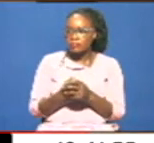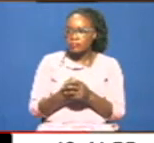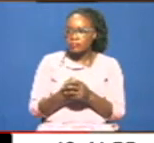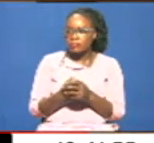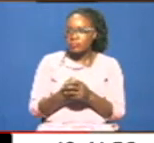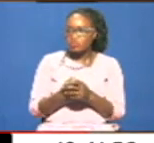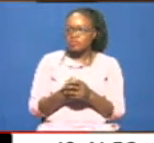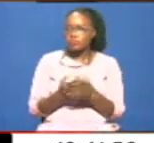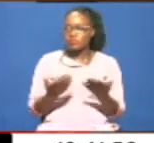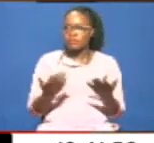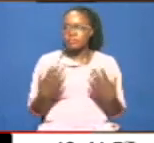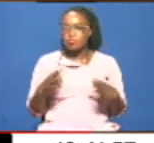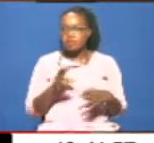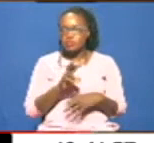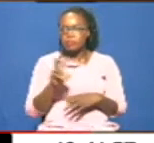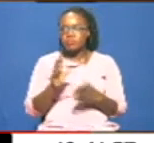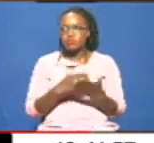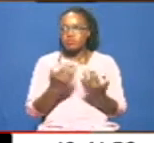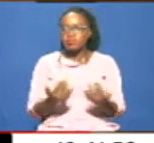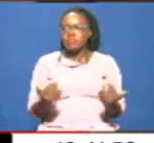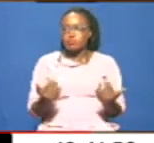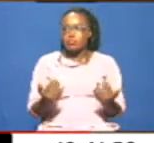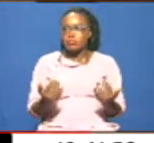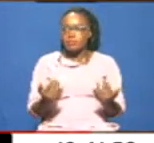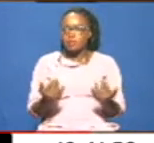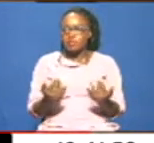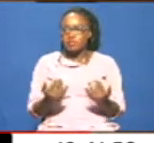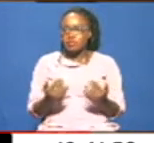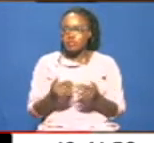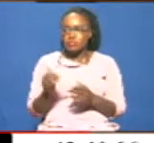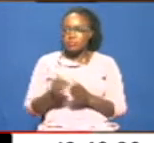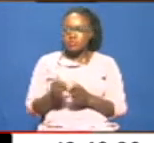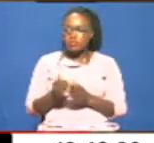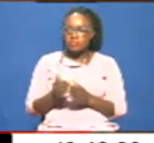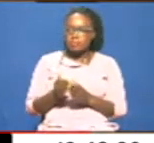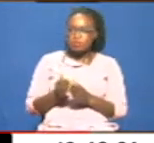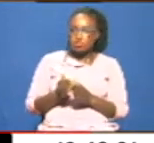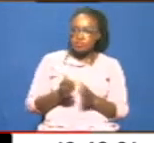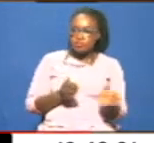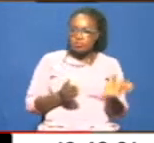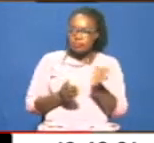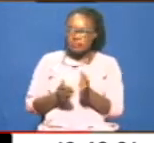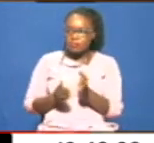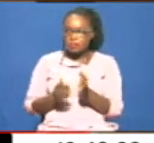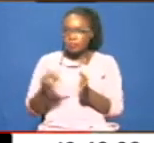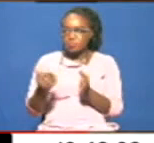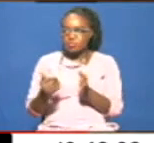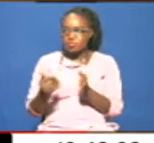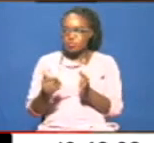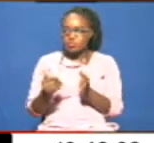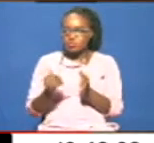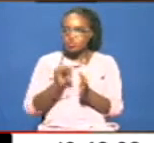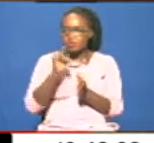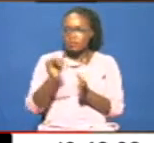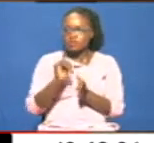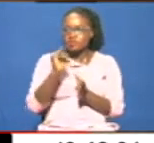features that people will see. Mm-hmm. But next to it is also another Jiko Koa called Jiko Koa Extra. So those